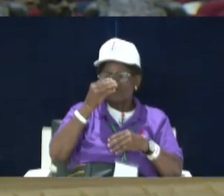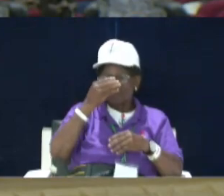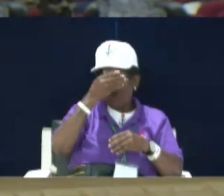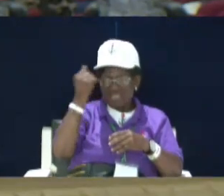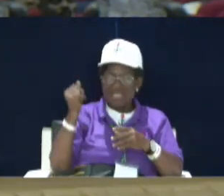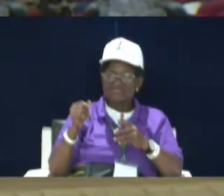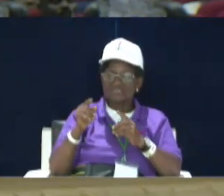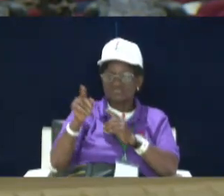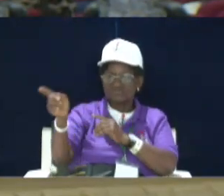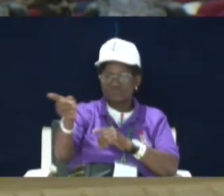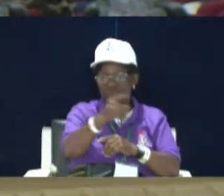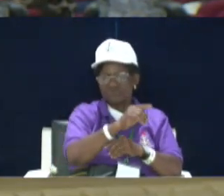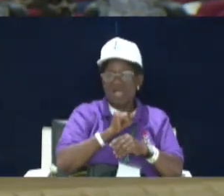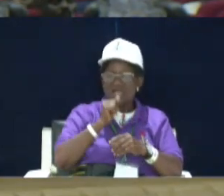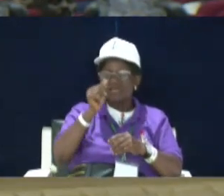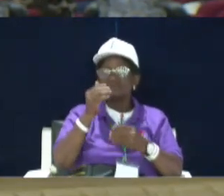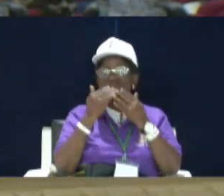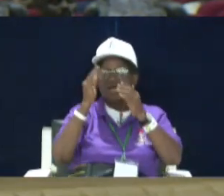I'm grateful to everybody.